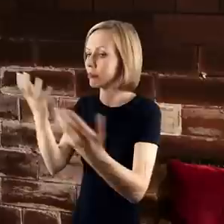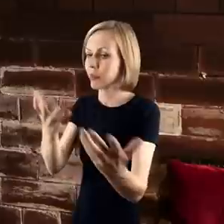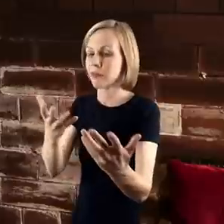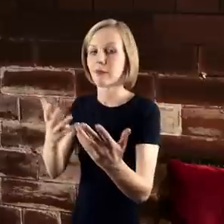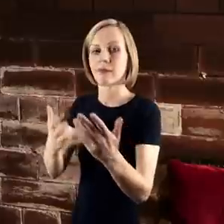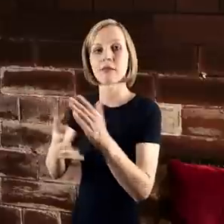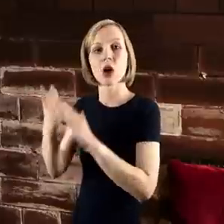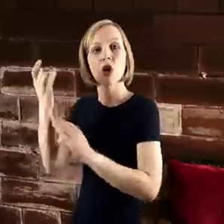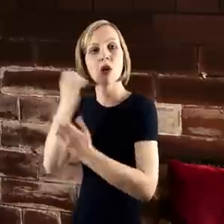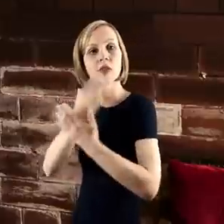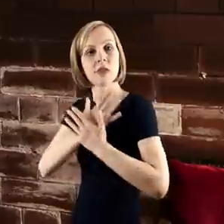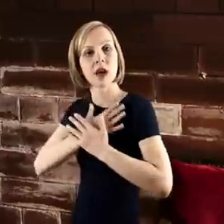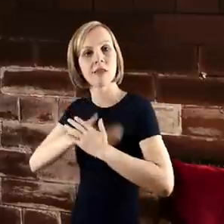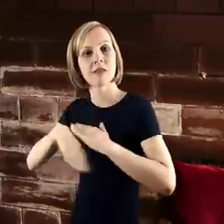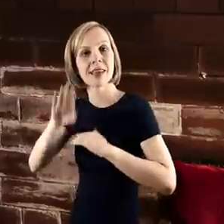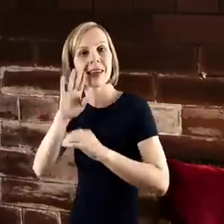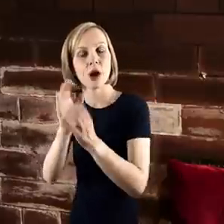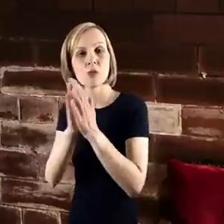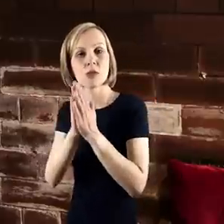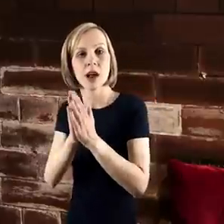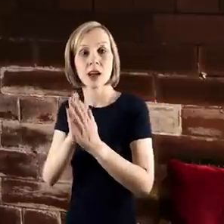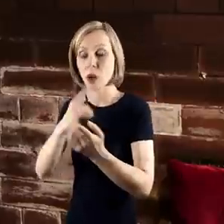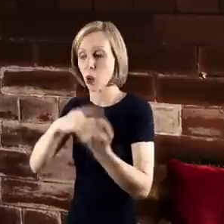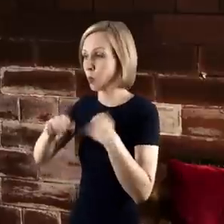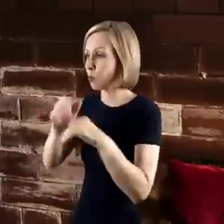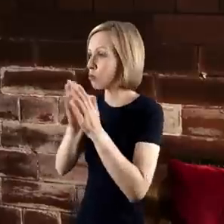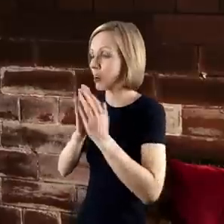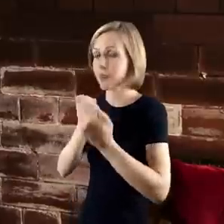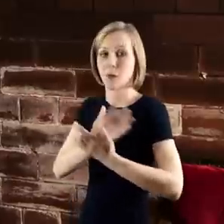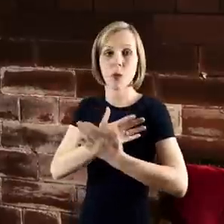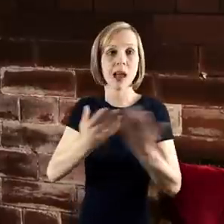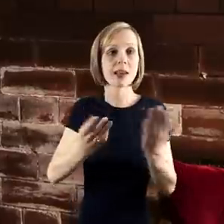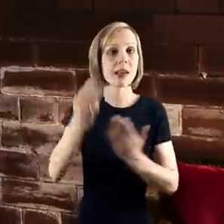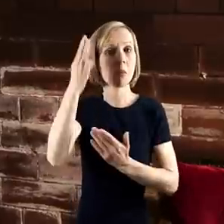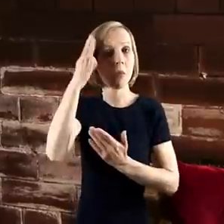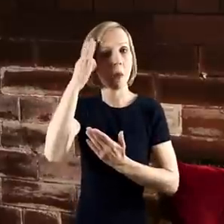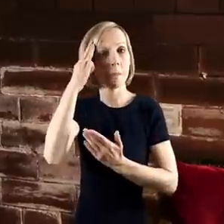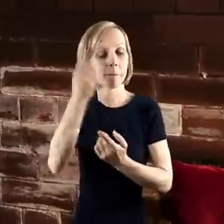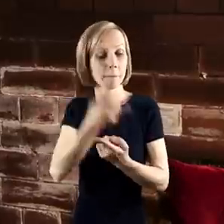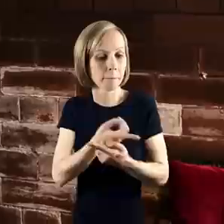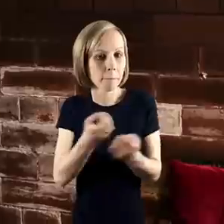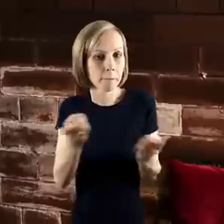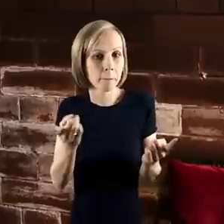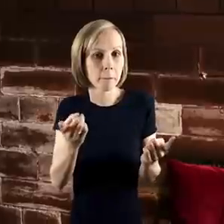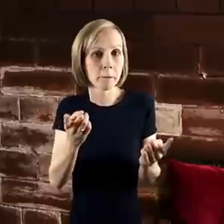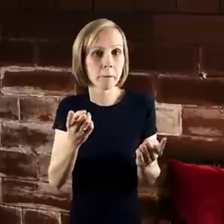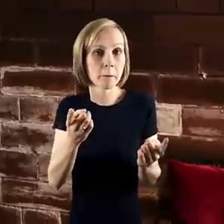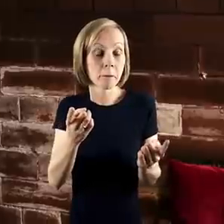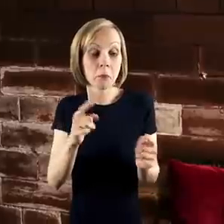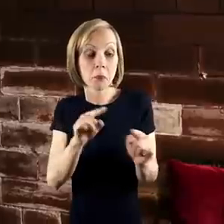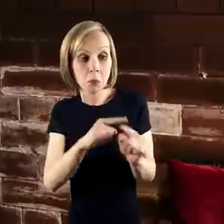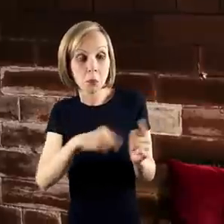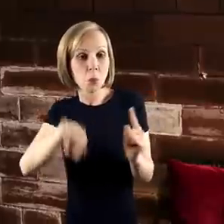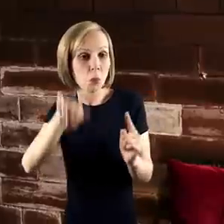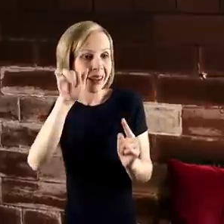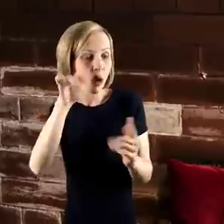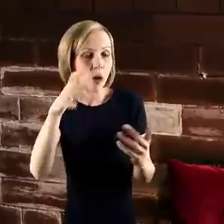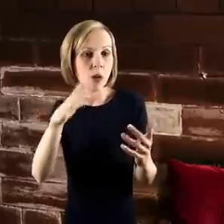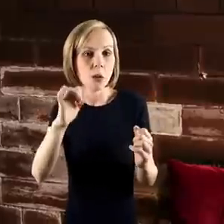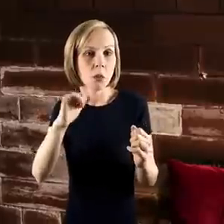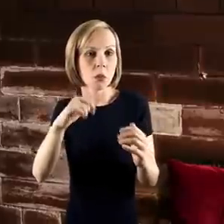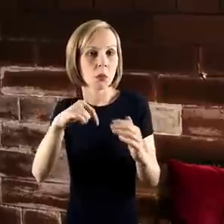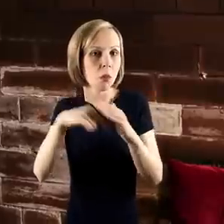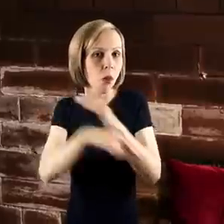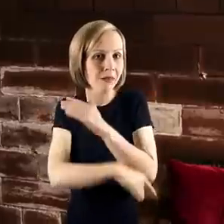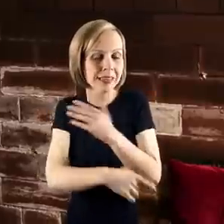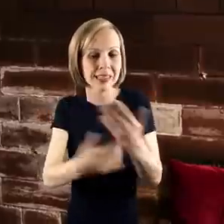We pray for mothers, especially those known to us, who are affected by poverty or who are